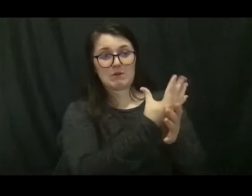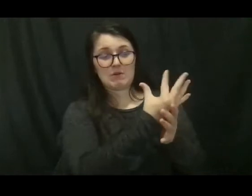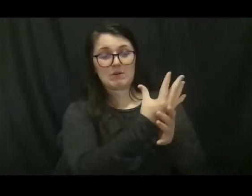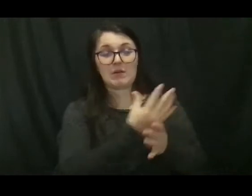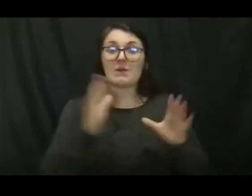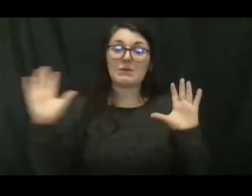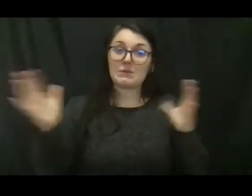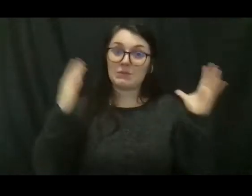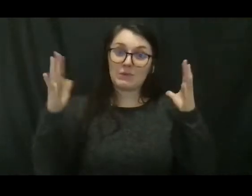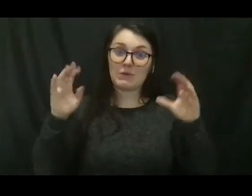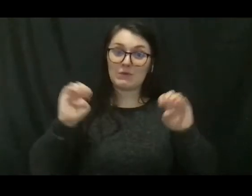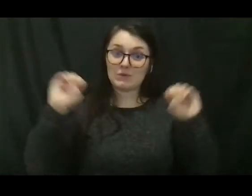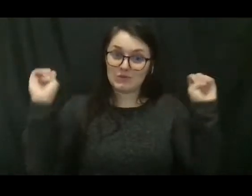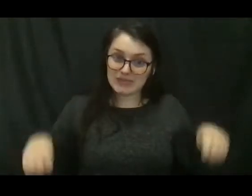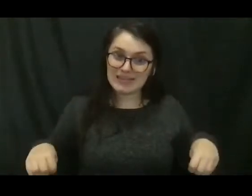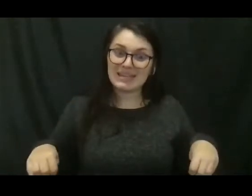we've made a lot of strides, Eugene.